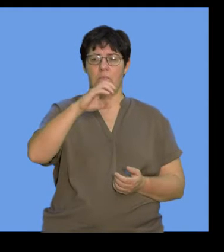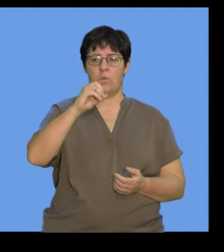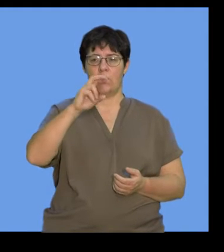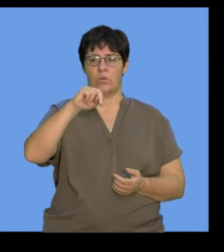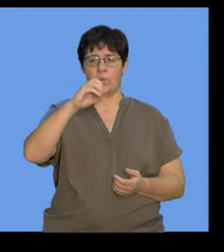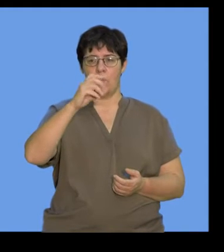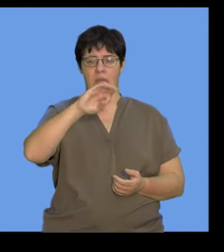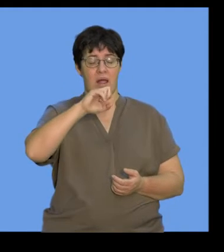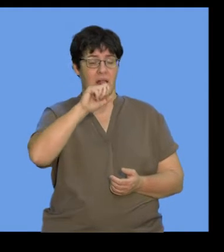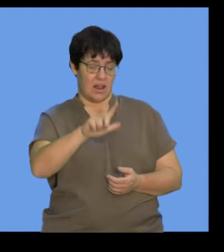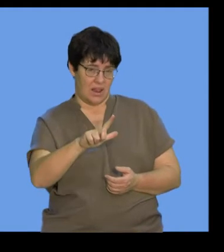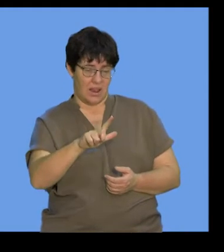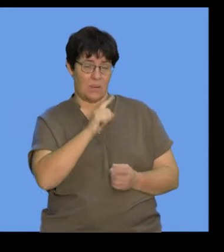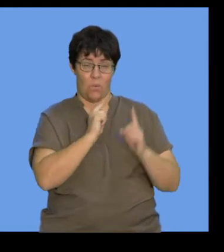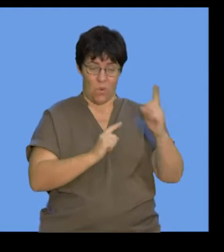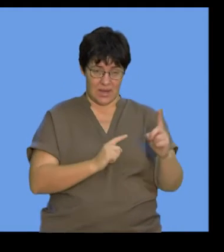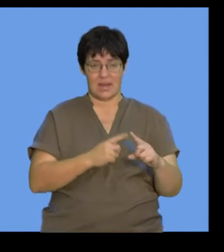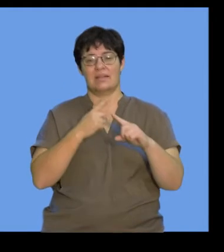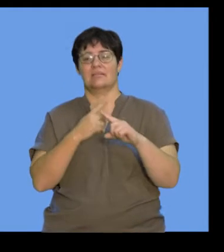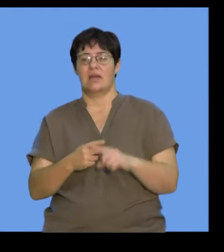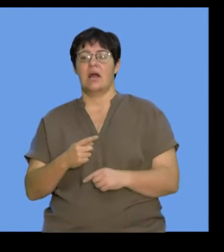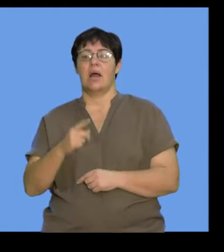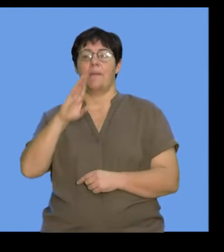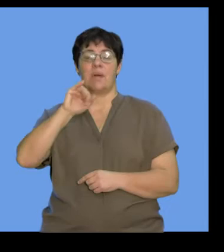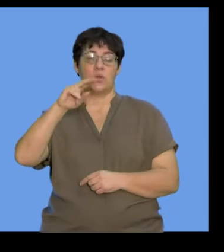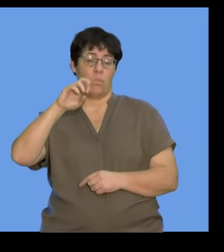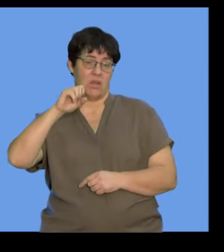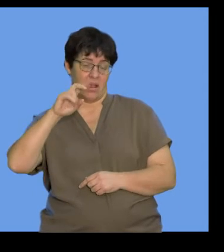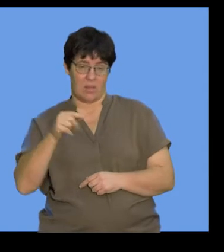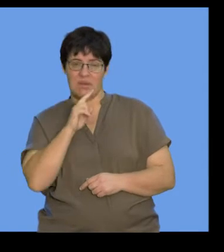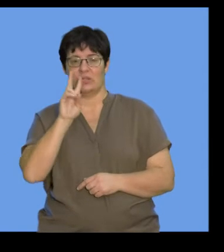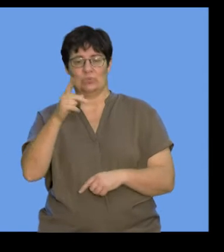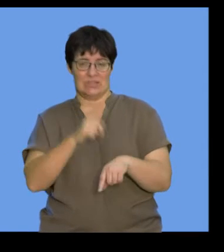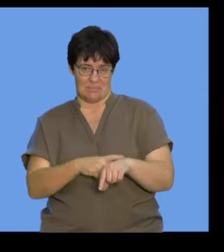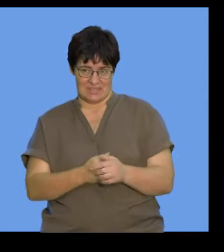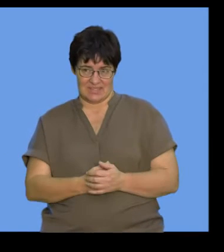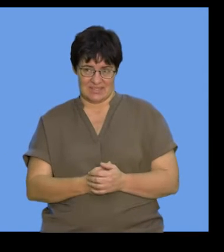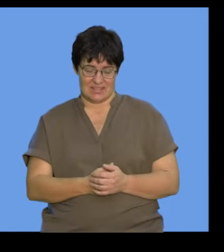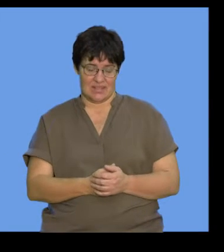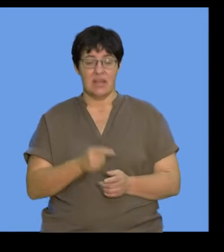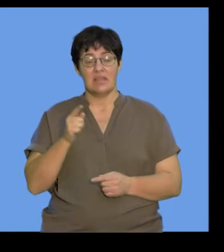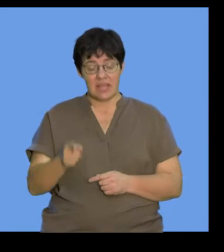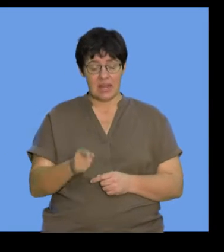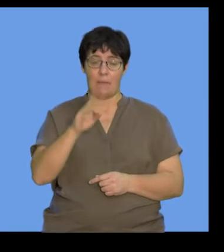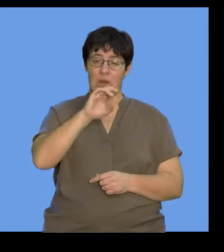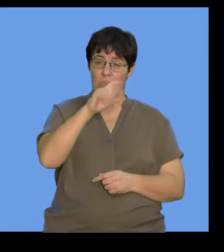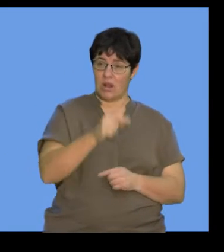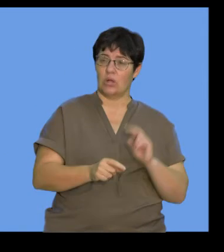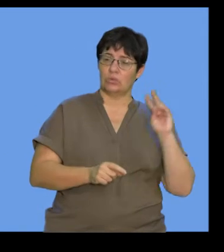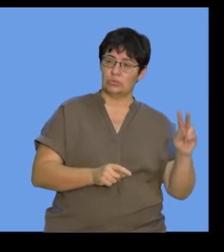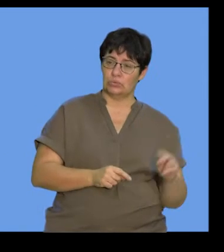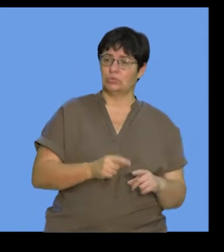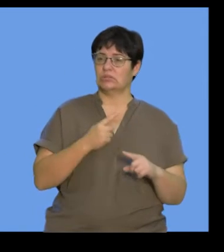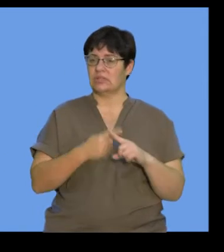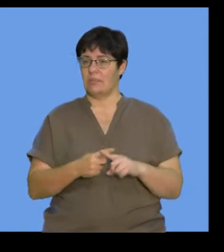binomial. Remember, monomial is 1, binomial is 2 terms, and then a binomial and a binomial, and then